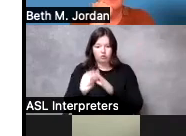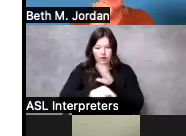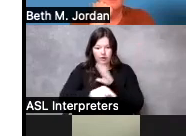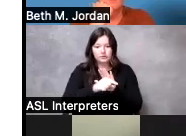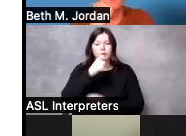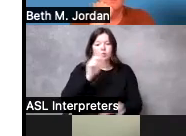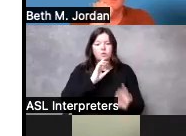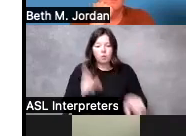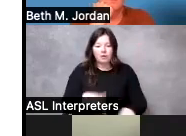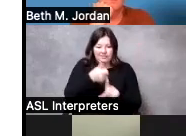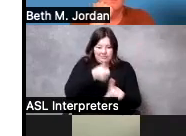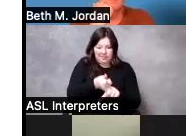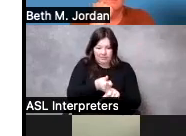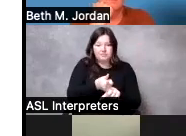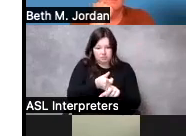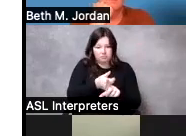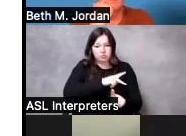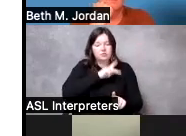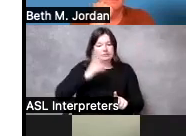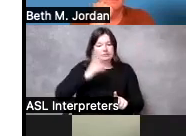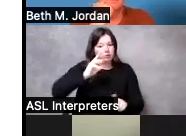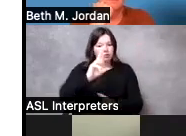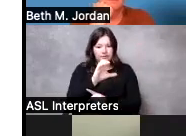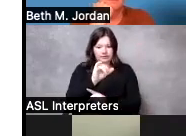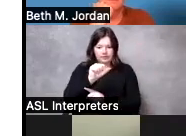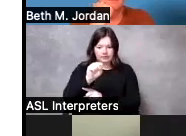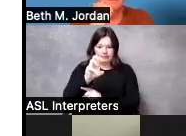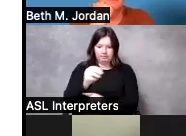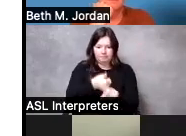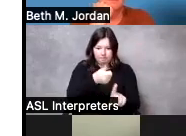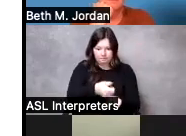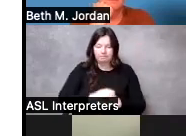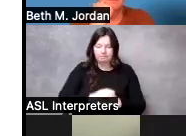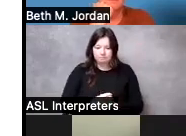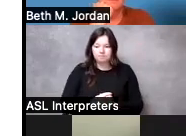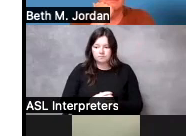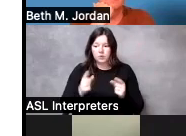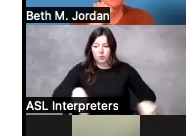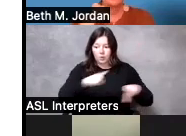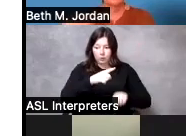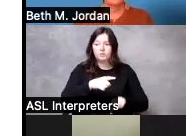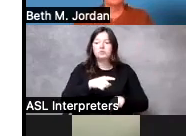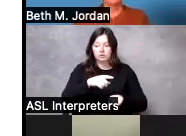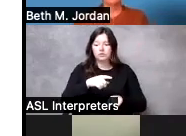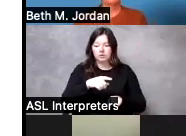they personally experienced racism. Among those youth, those identifying as non-Hispanic Asian